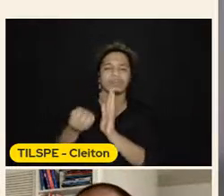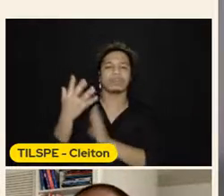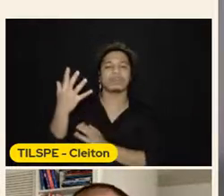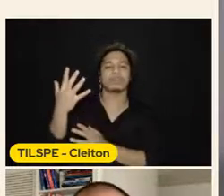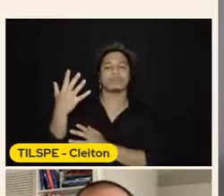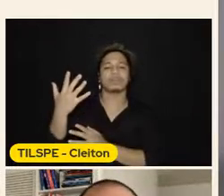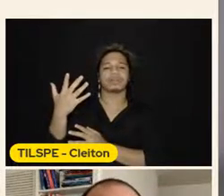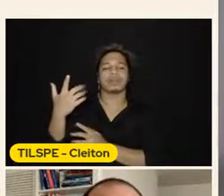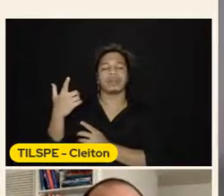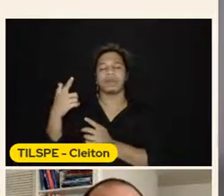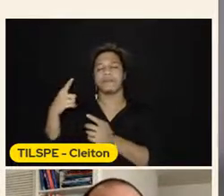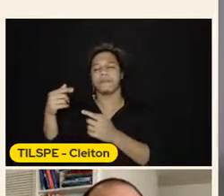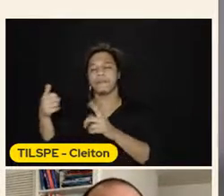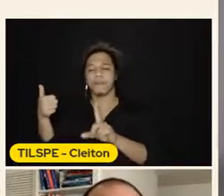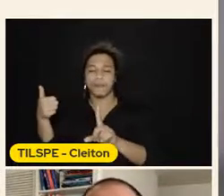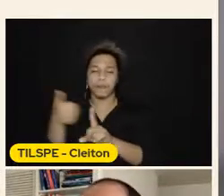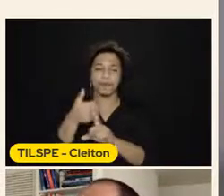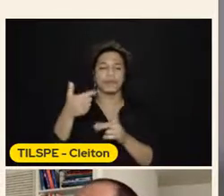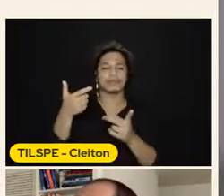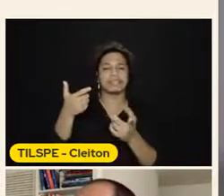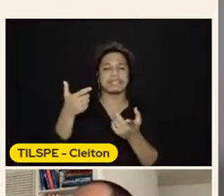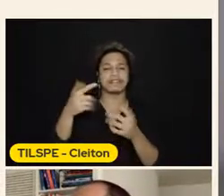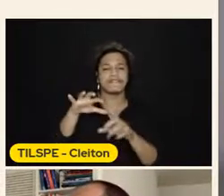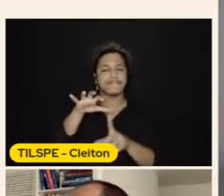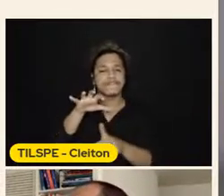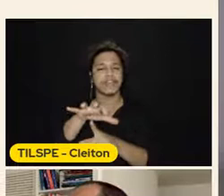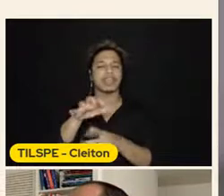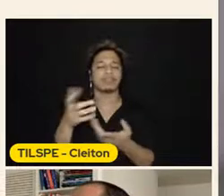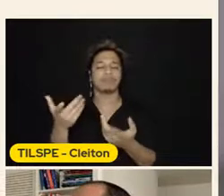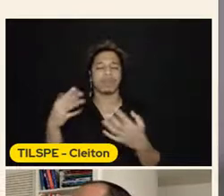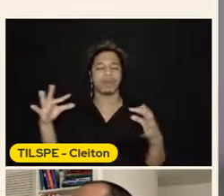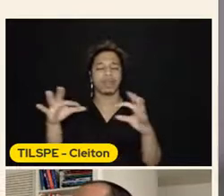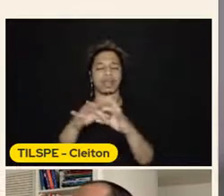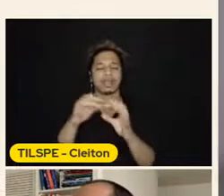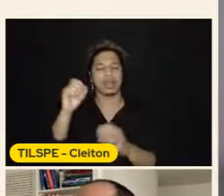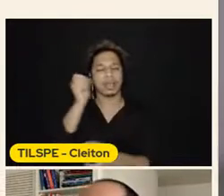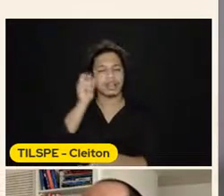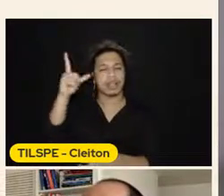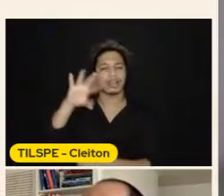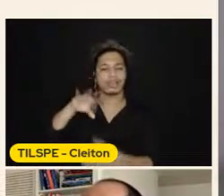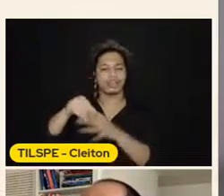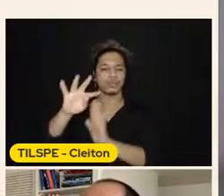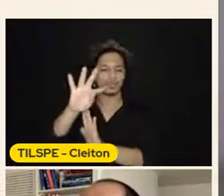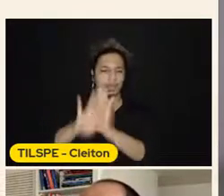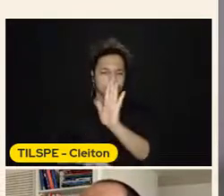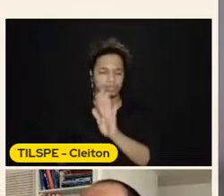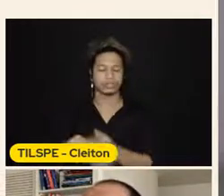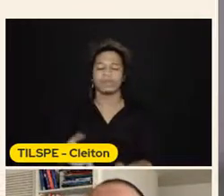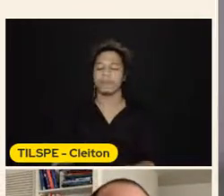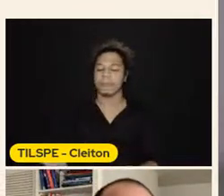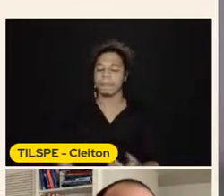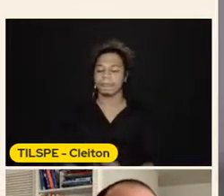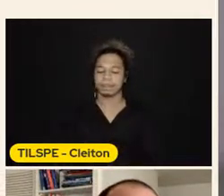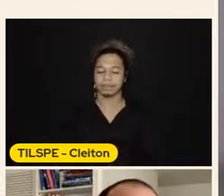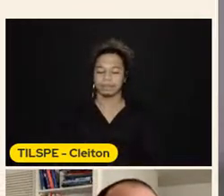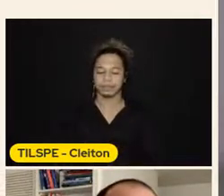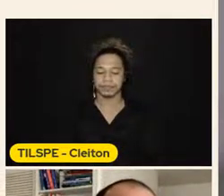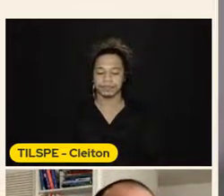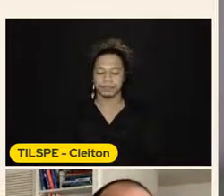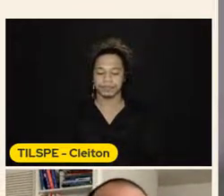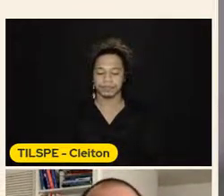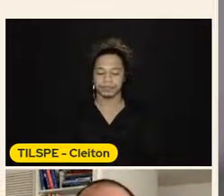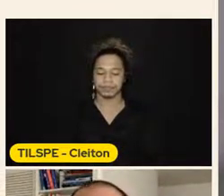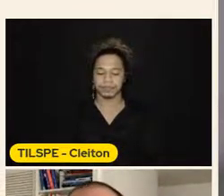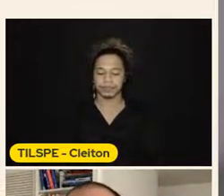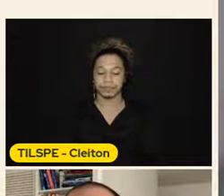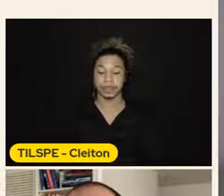to connect their ideas within a text. And they're talking about this cat that was